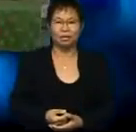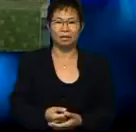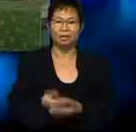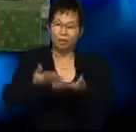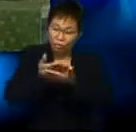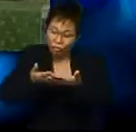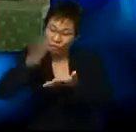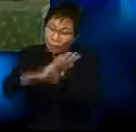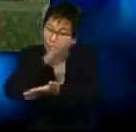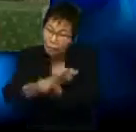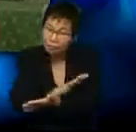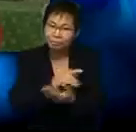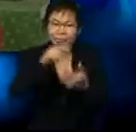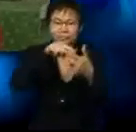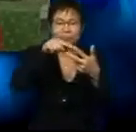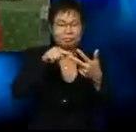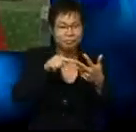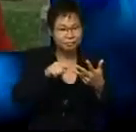a filter paper,